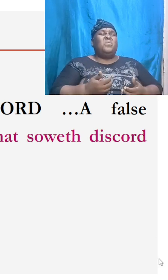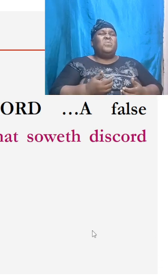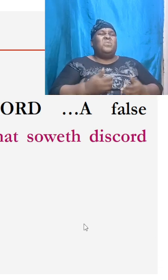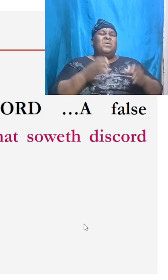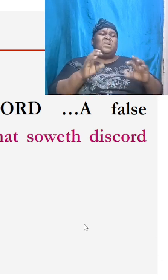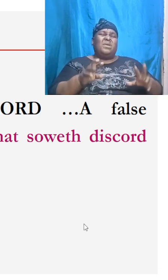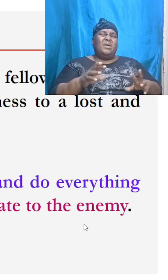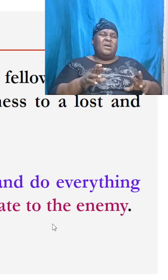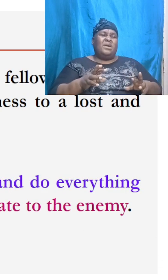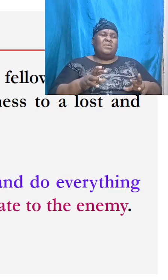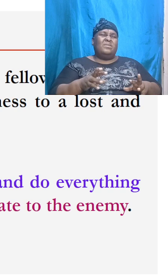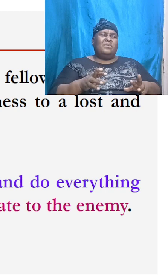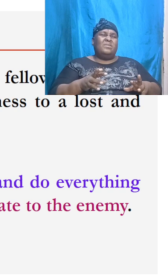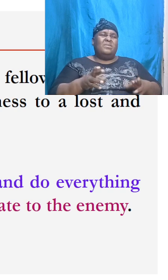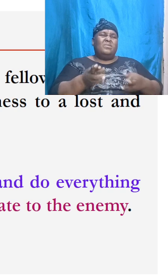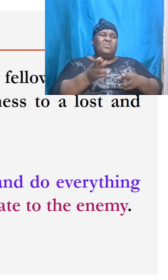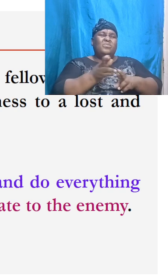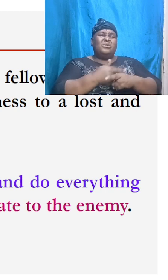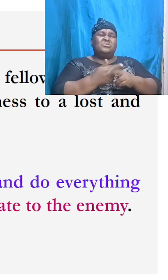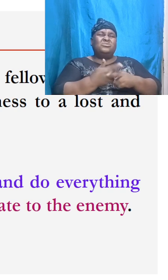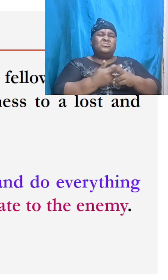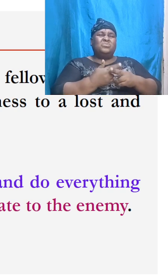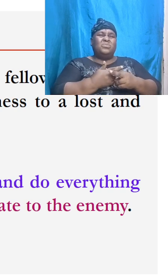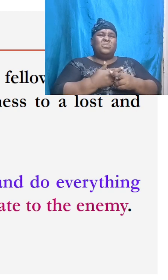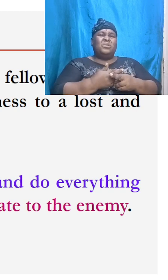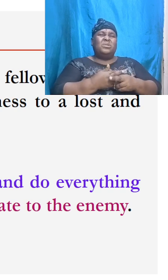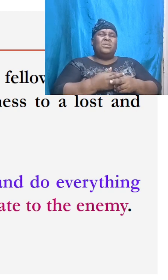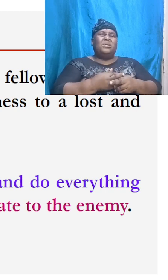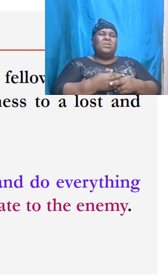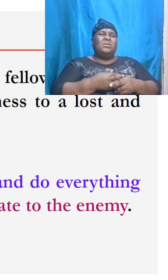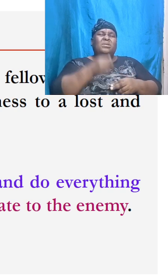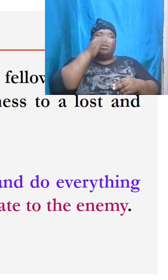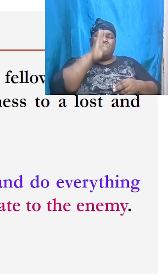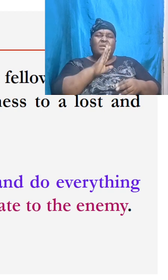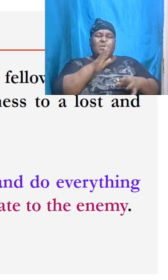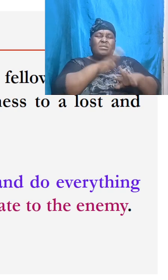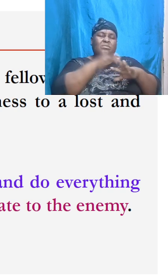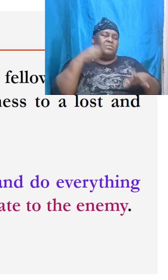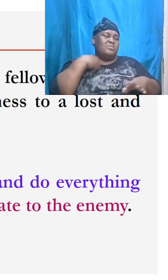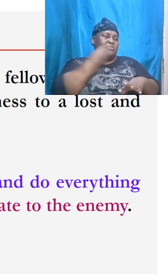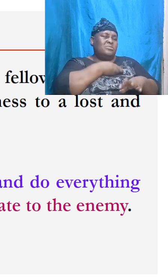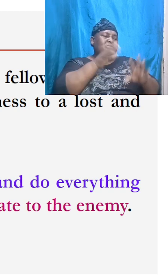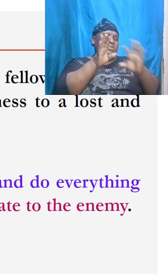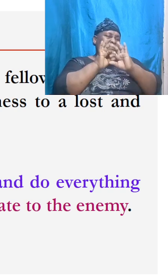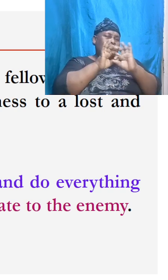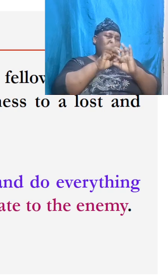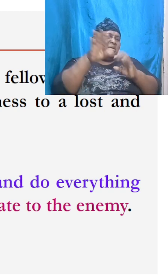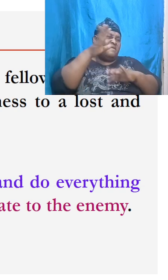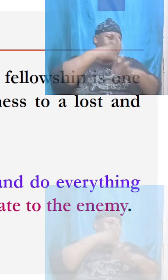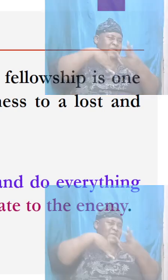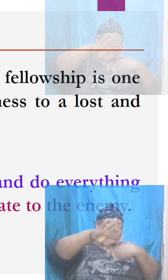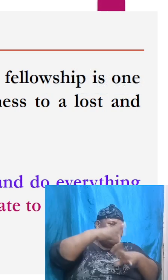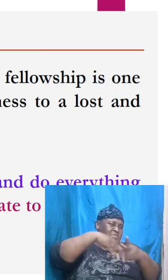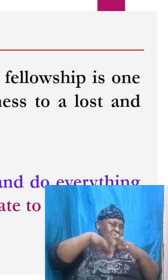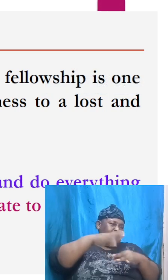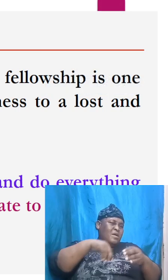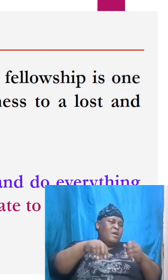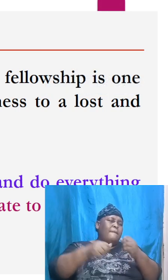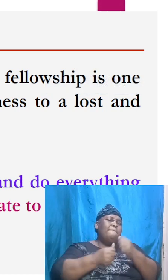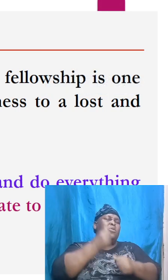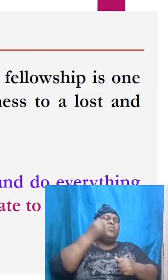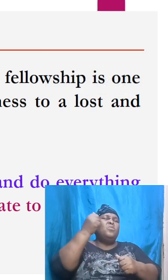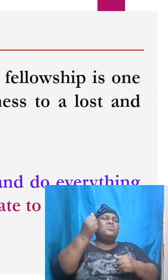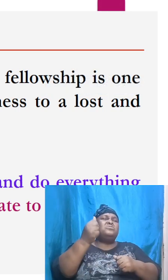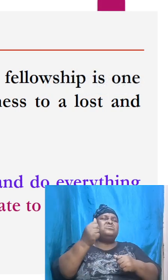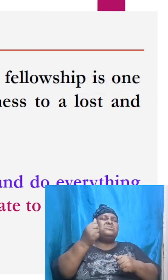how can we restore and maintain unity? So God has called us to unity, and that the fellowship is one of the most powerful tools of witnessing to a